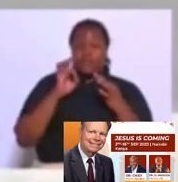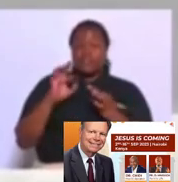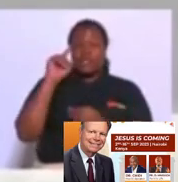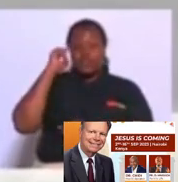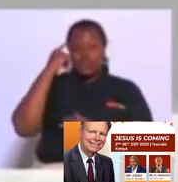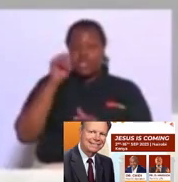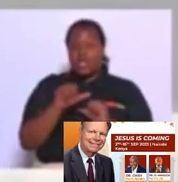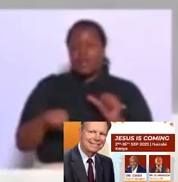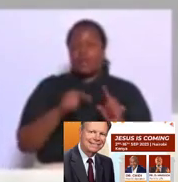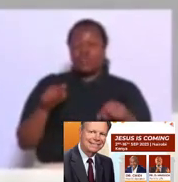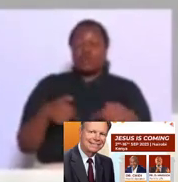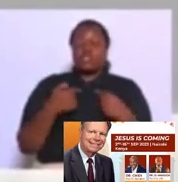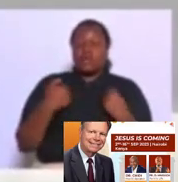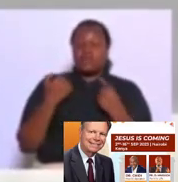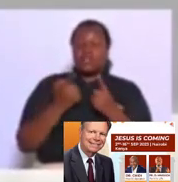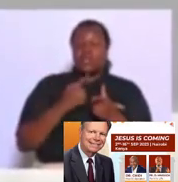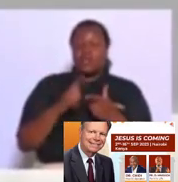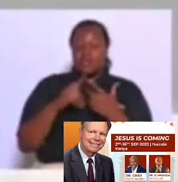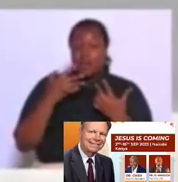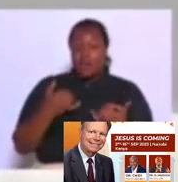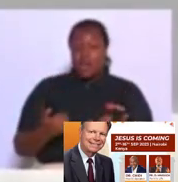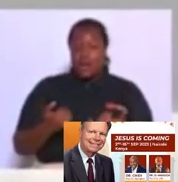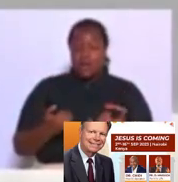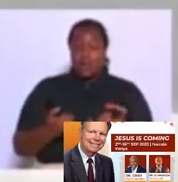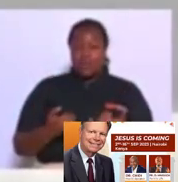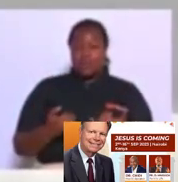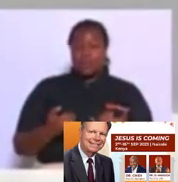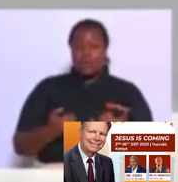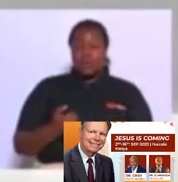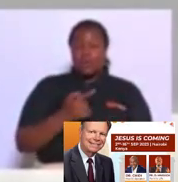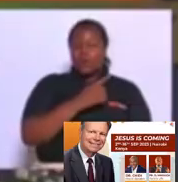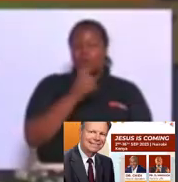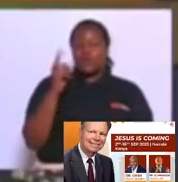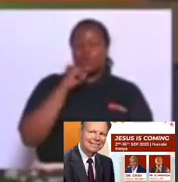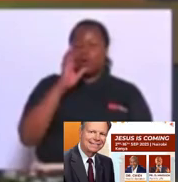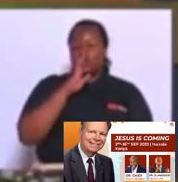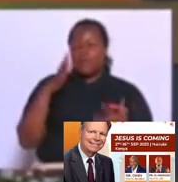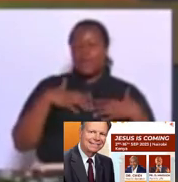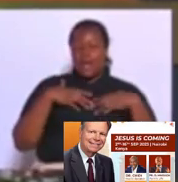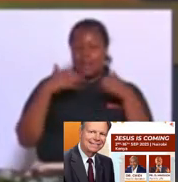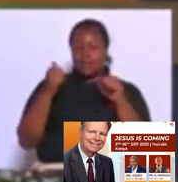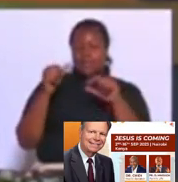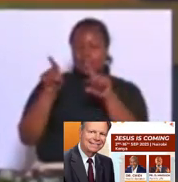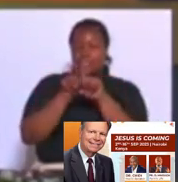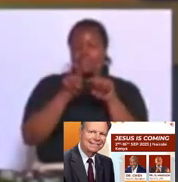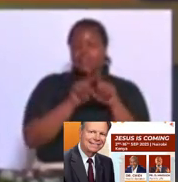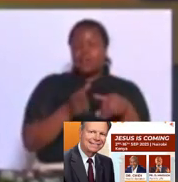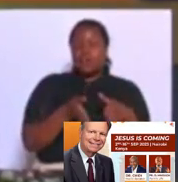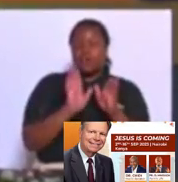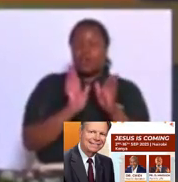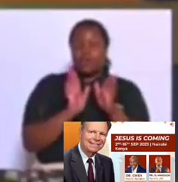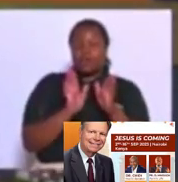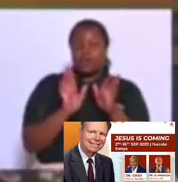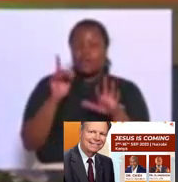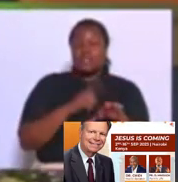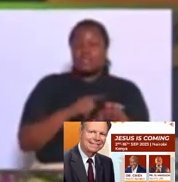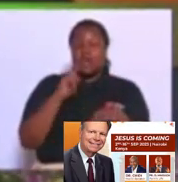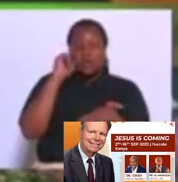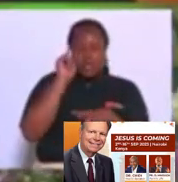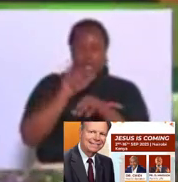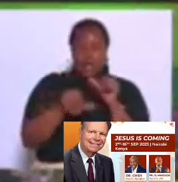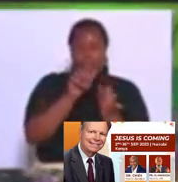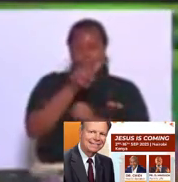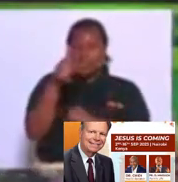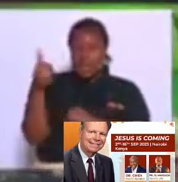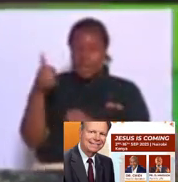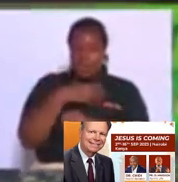only ourselves, then we will not be healthy unless we think about others